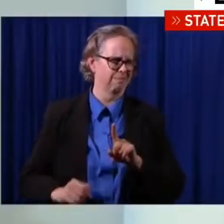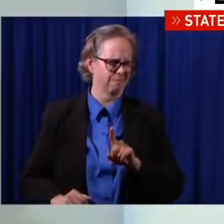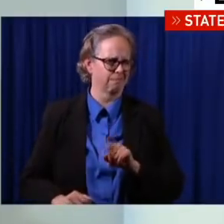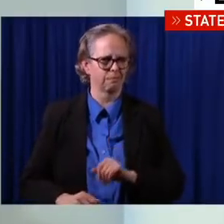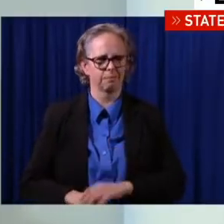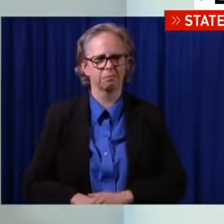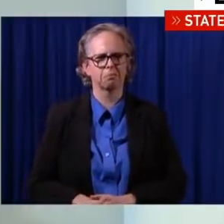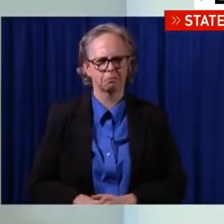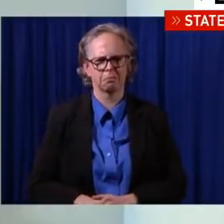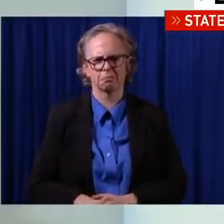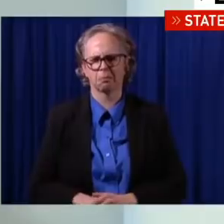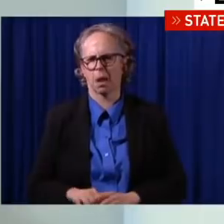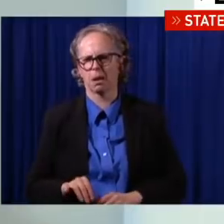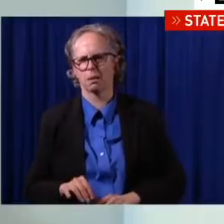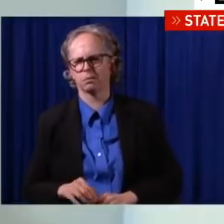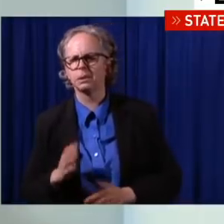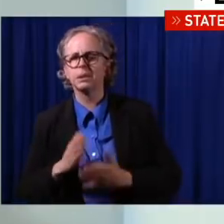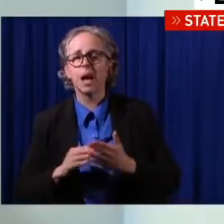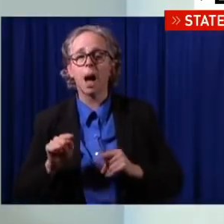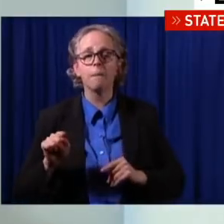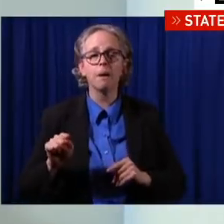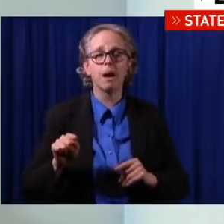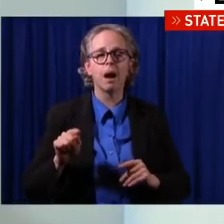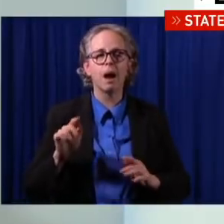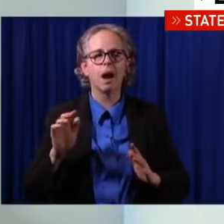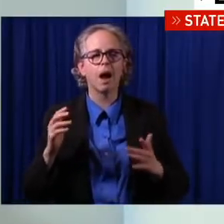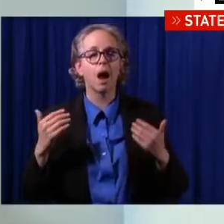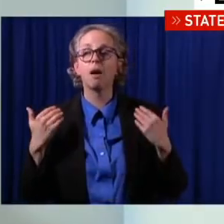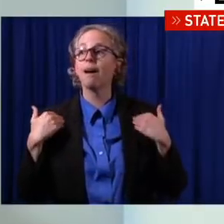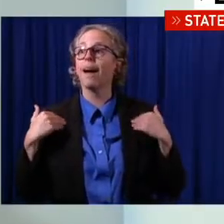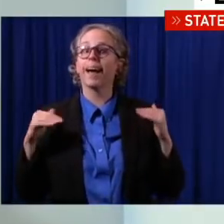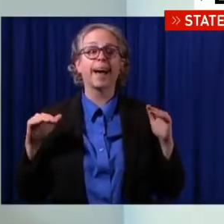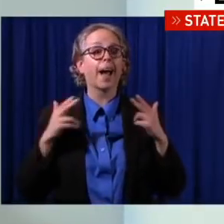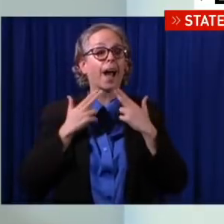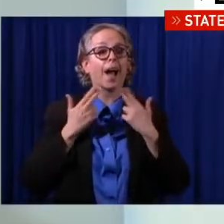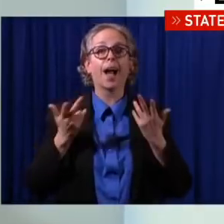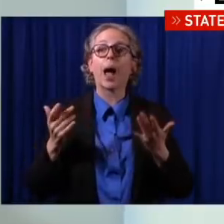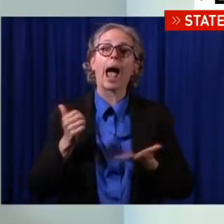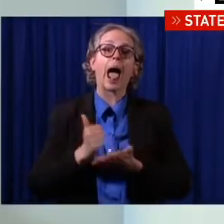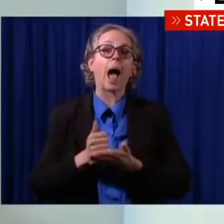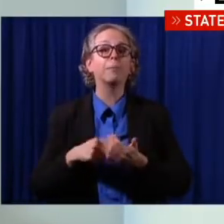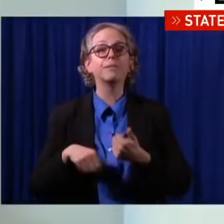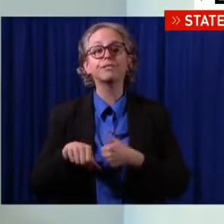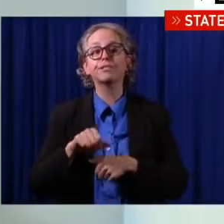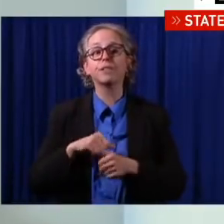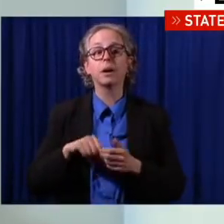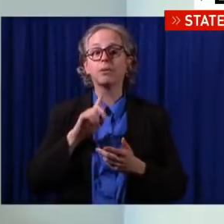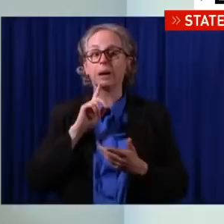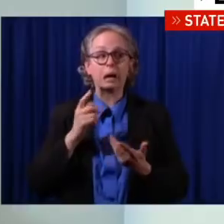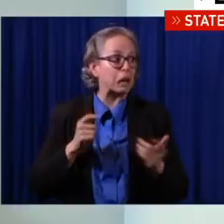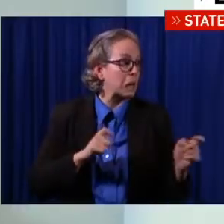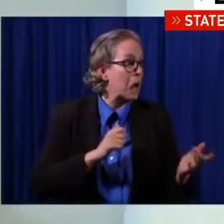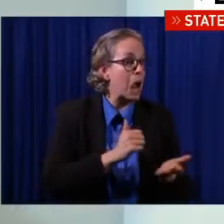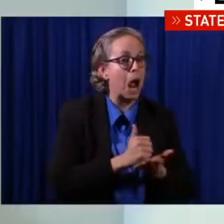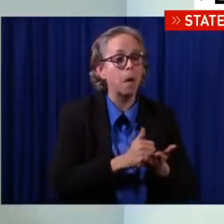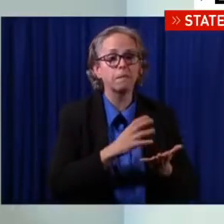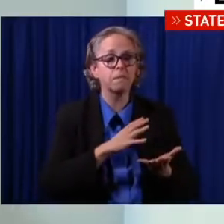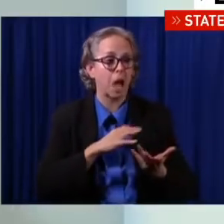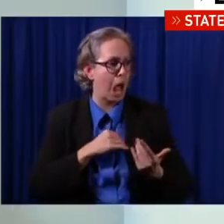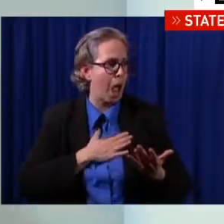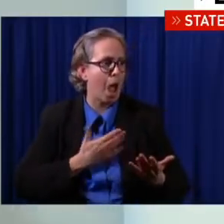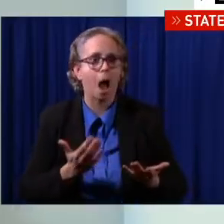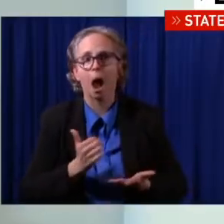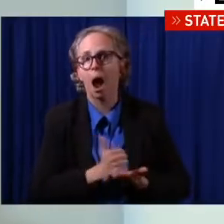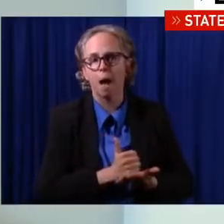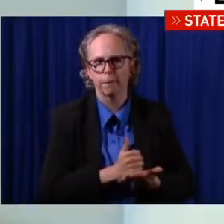emerge, helping friends, neighbors, serving the people in need across the board. There are some who want to take advantage